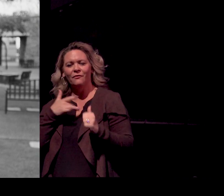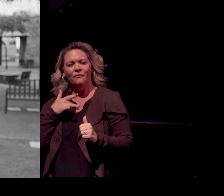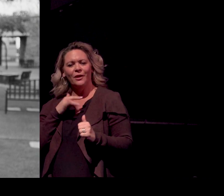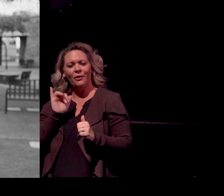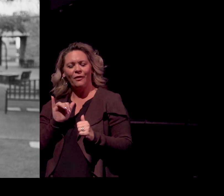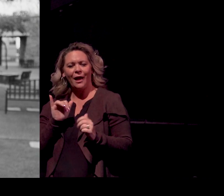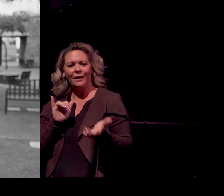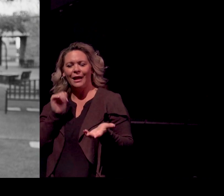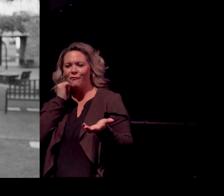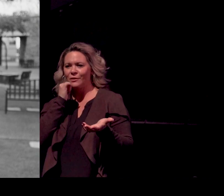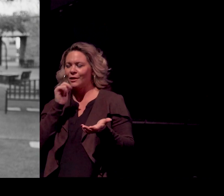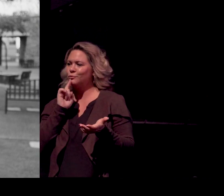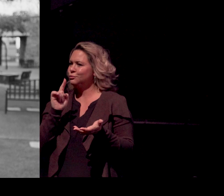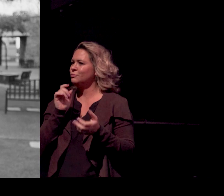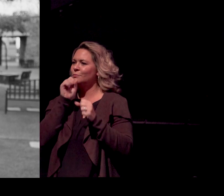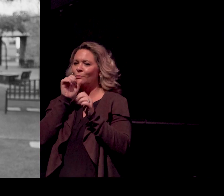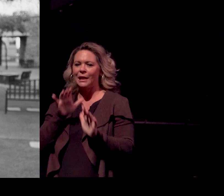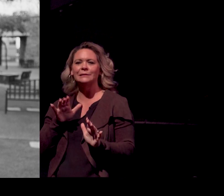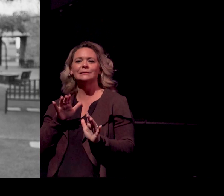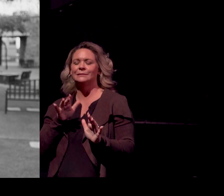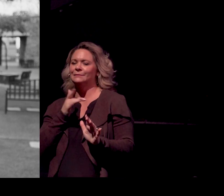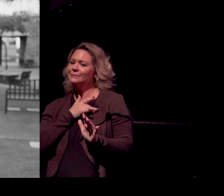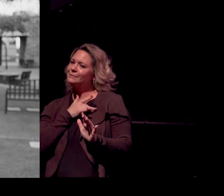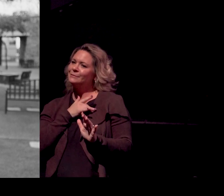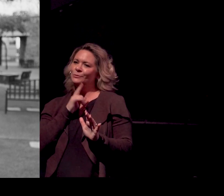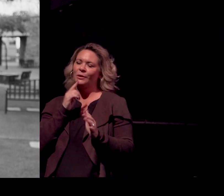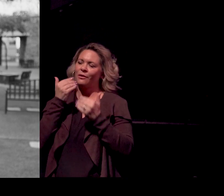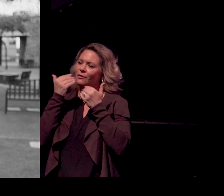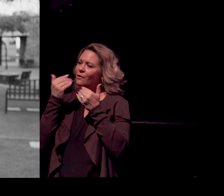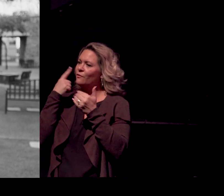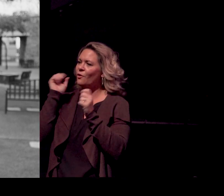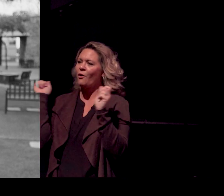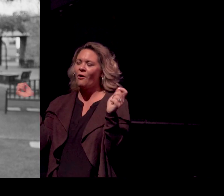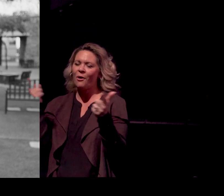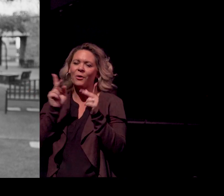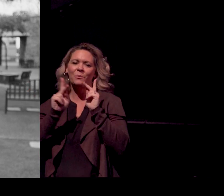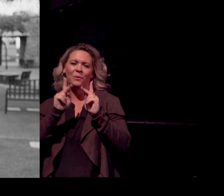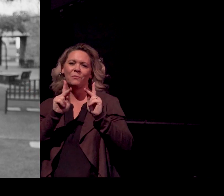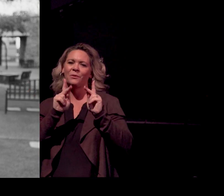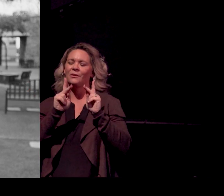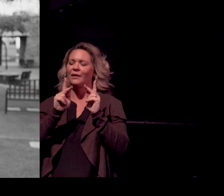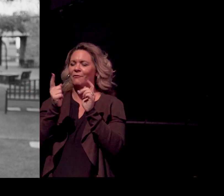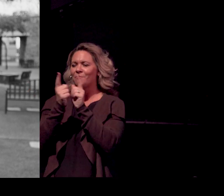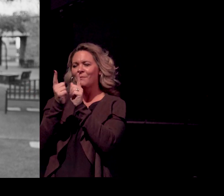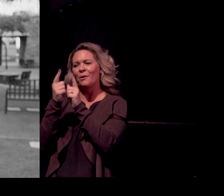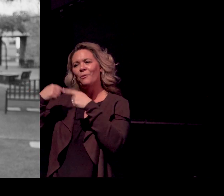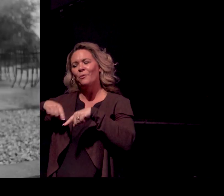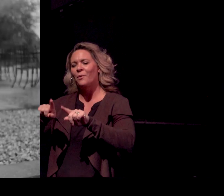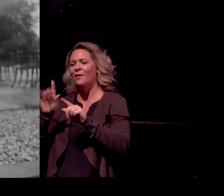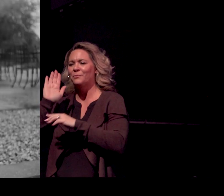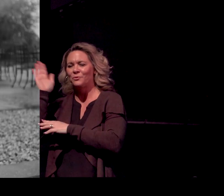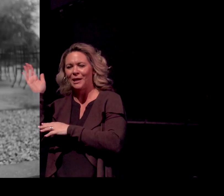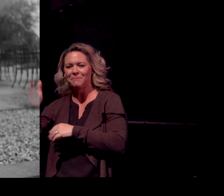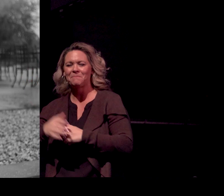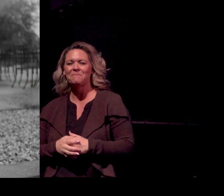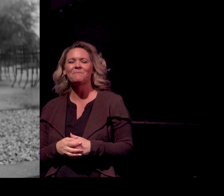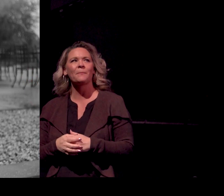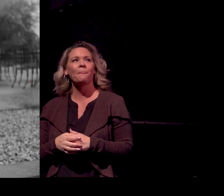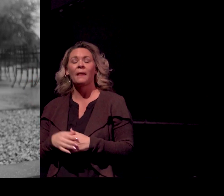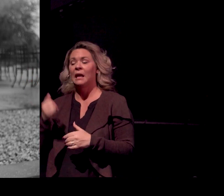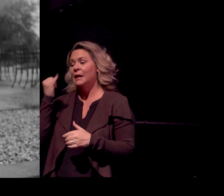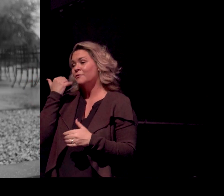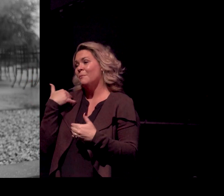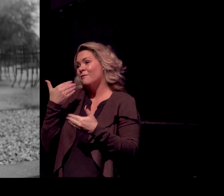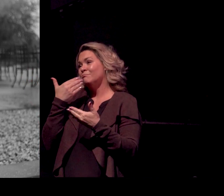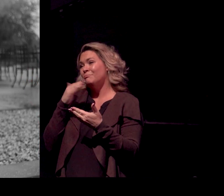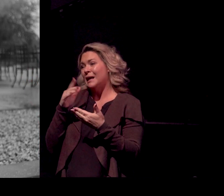to actually feel that every day now is a blessing, and very grateful for everyone that I have met, you know, while greeting. It really impacts